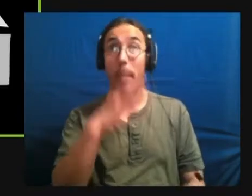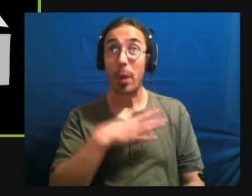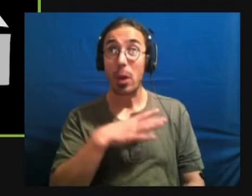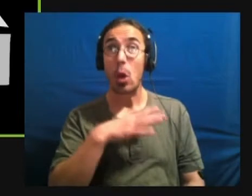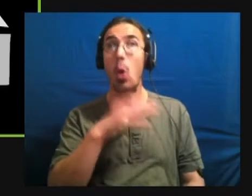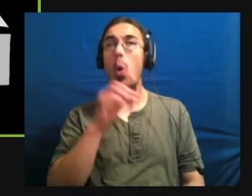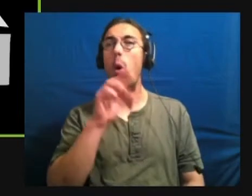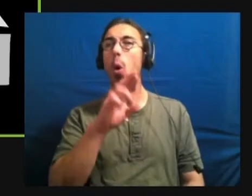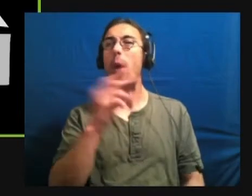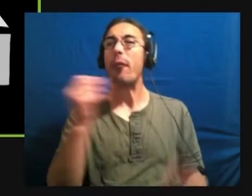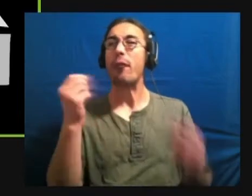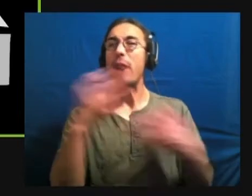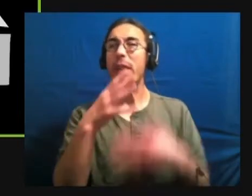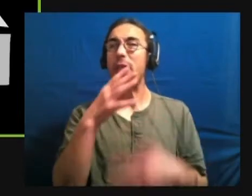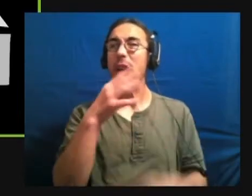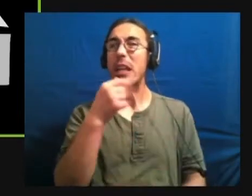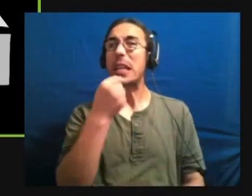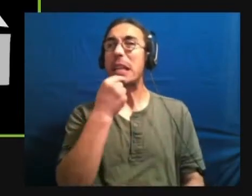homophobic,